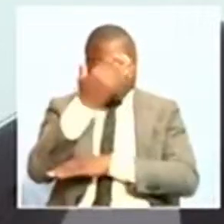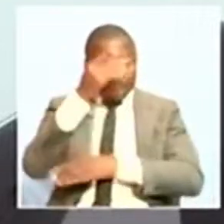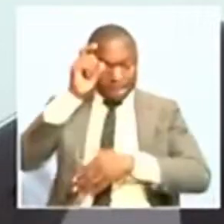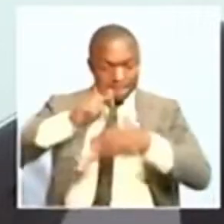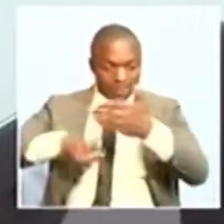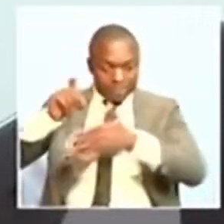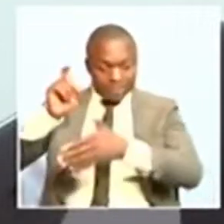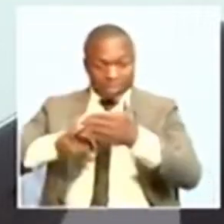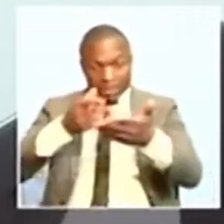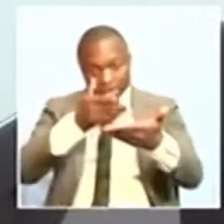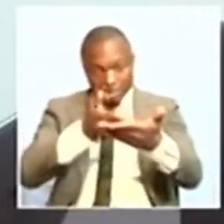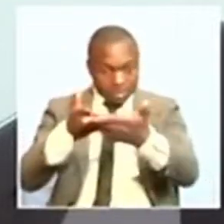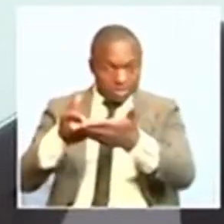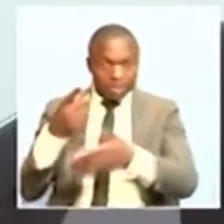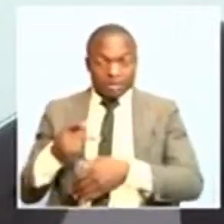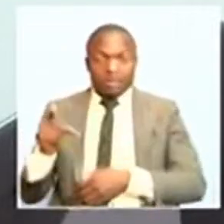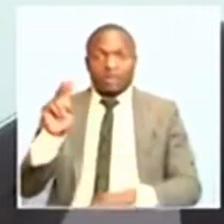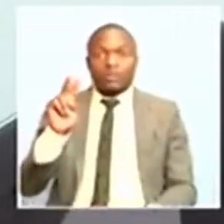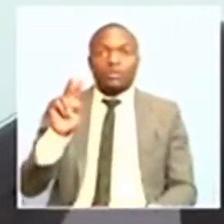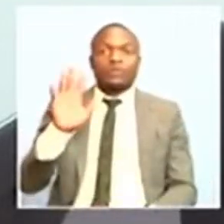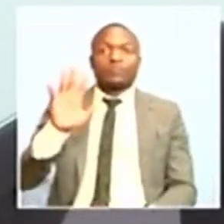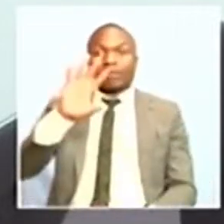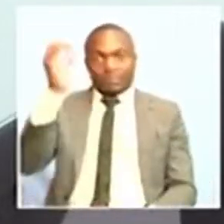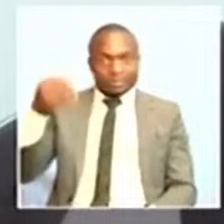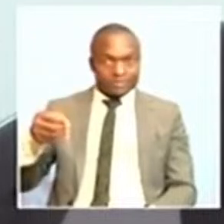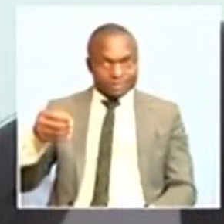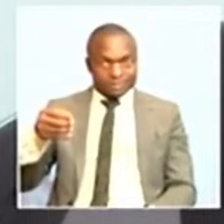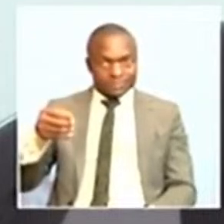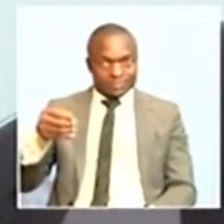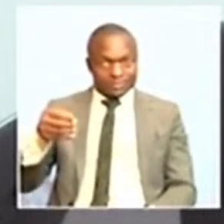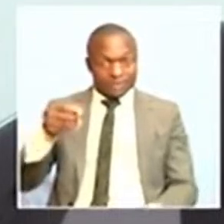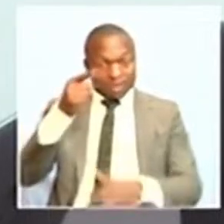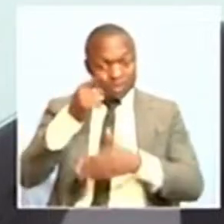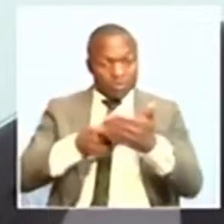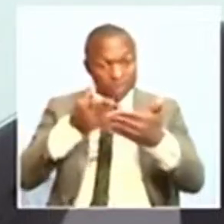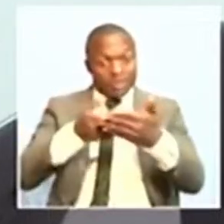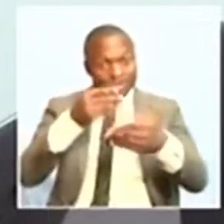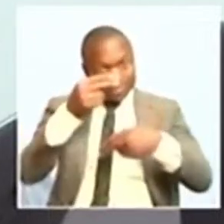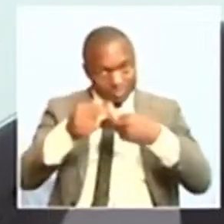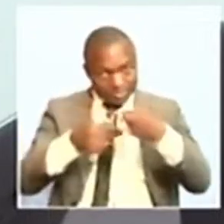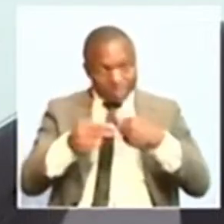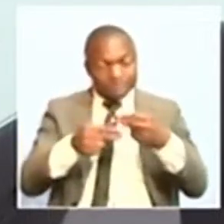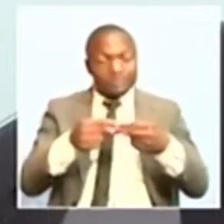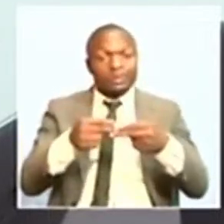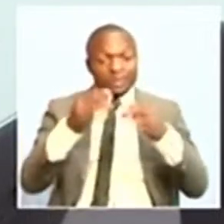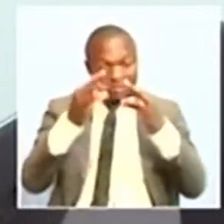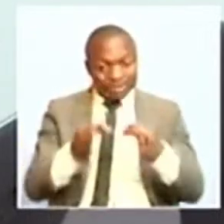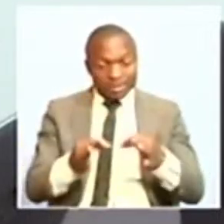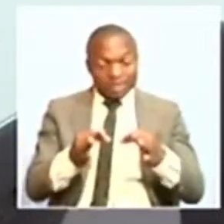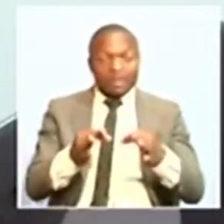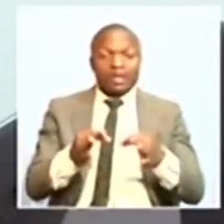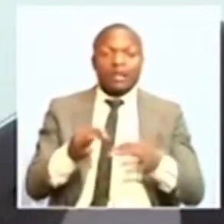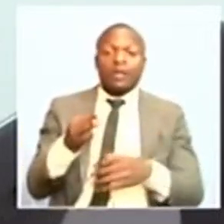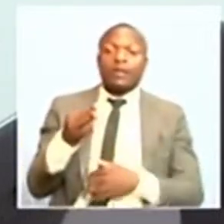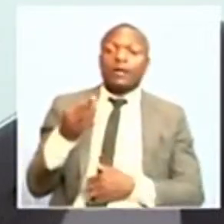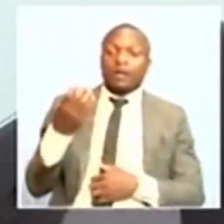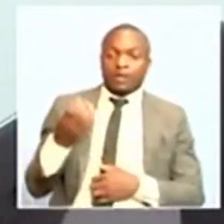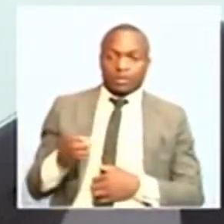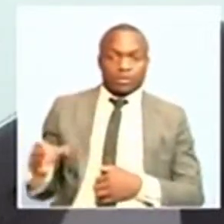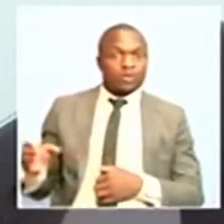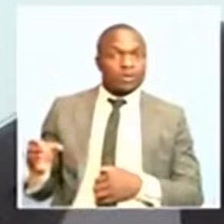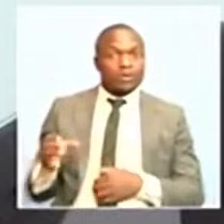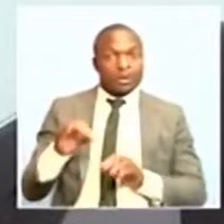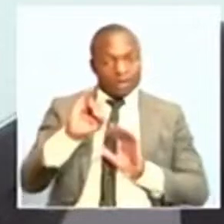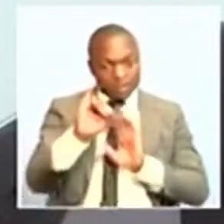these products is levied at 25%, and therefore what this means is that if a commodity has been imported at